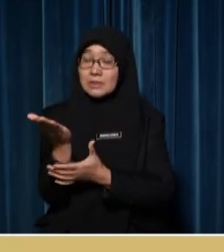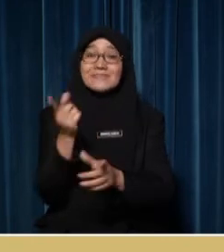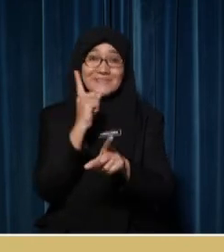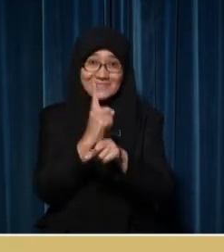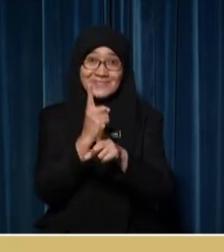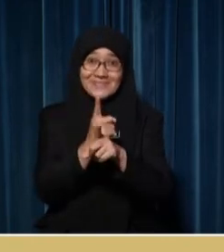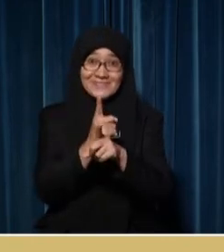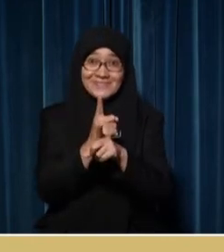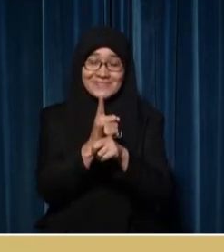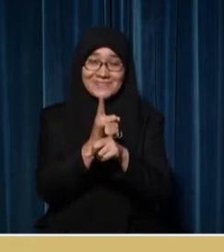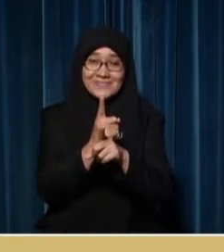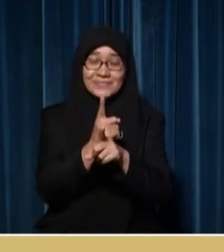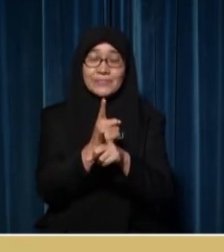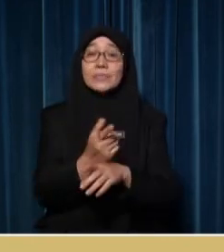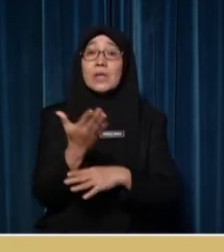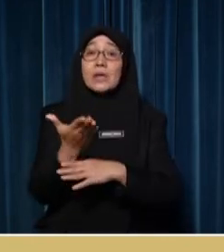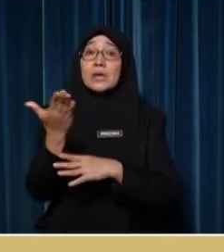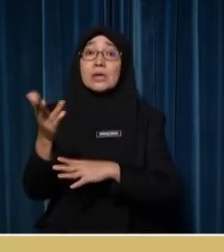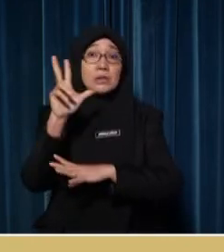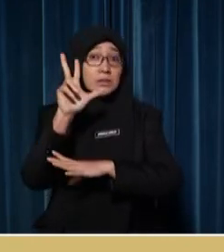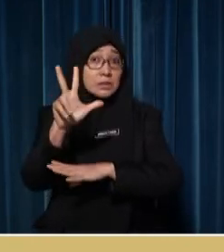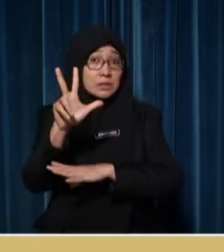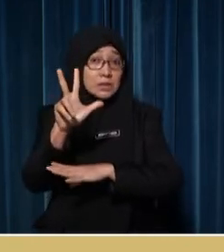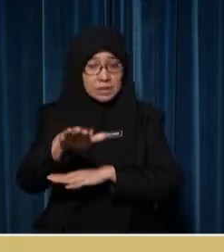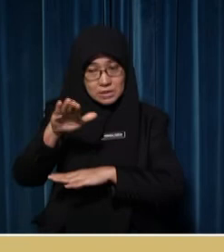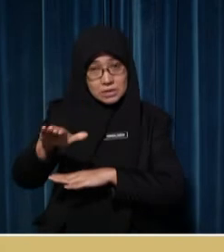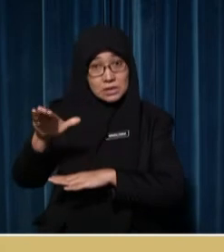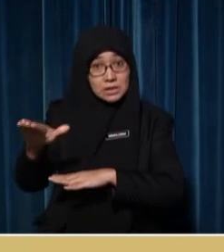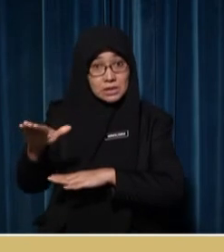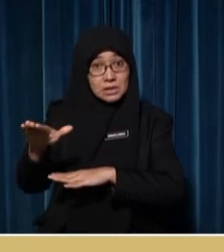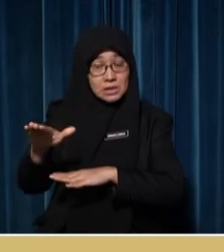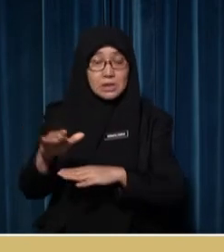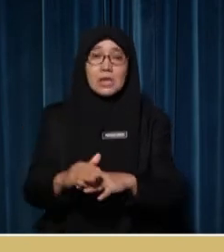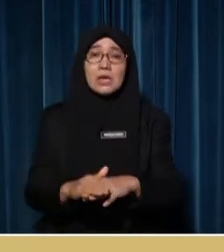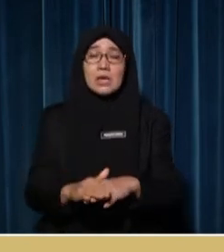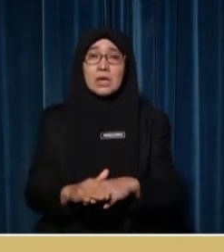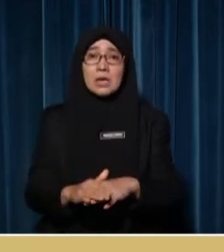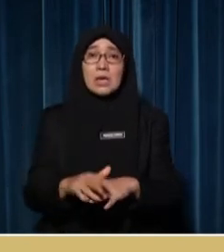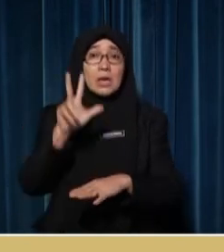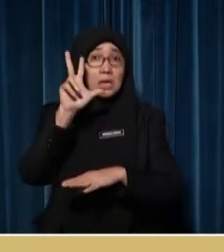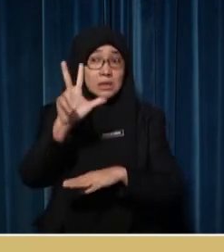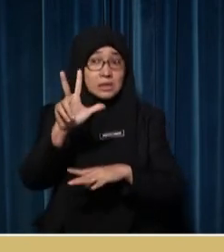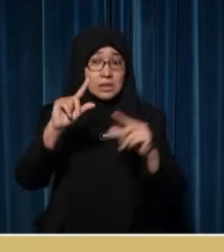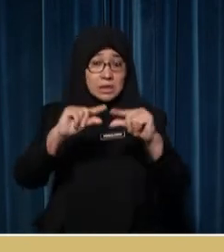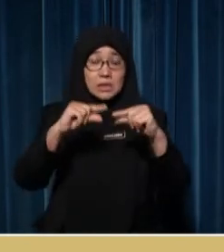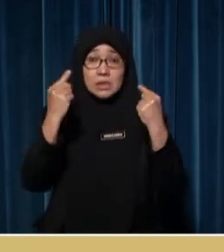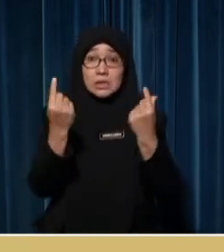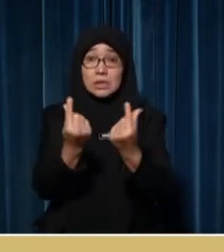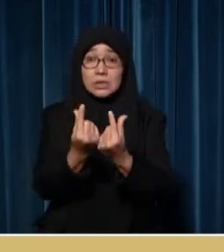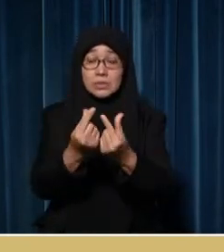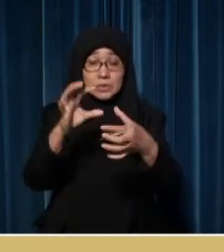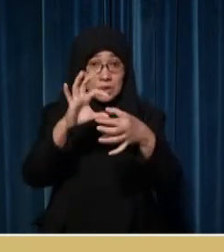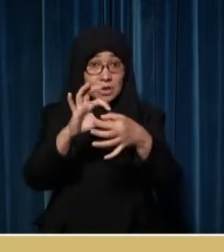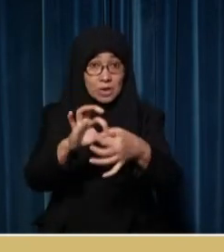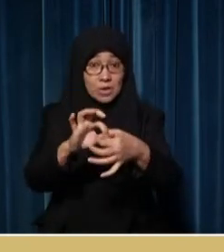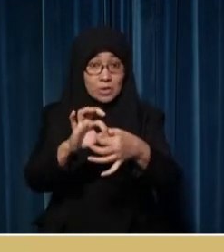Exactly. There were 3 children, which means 3 groups of chocolate milk